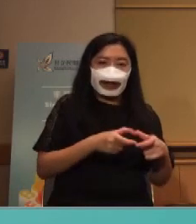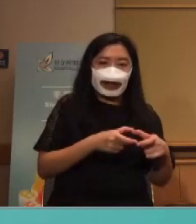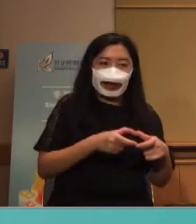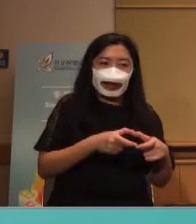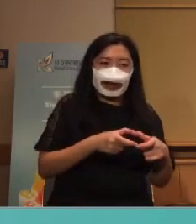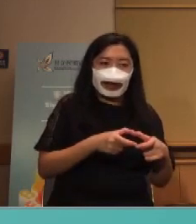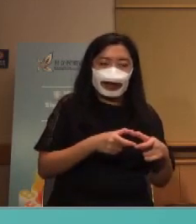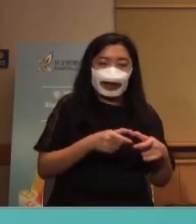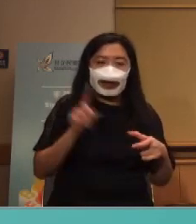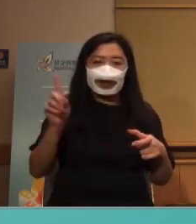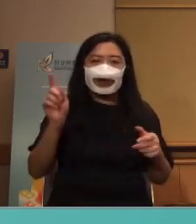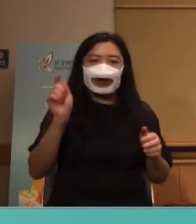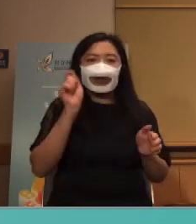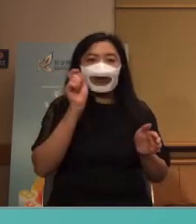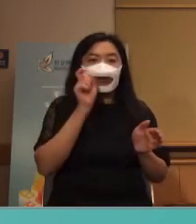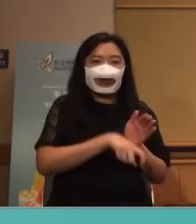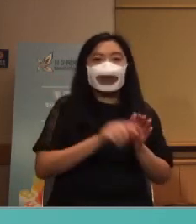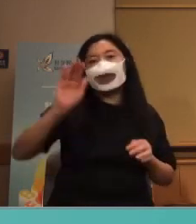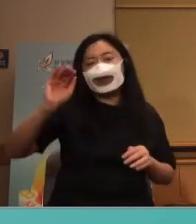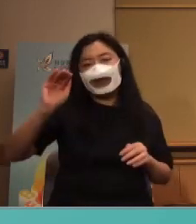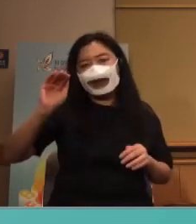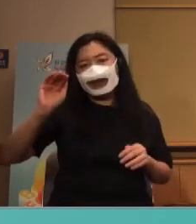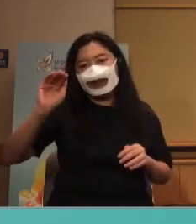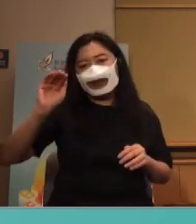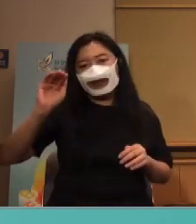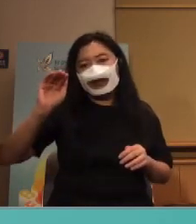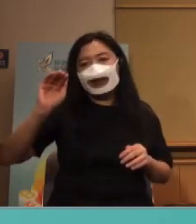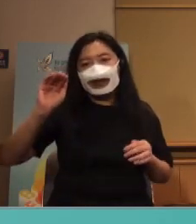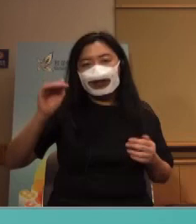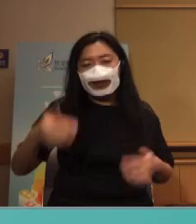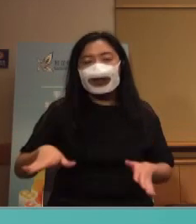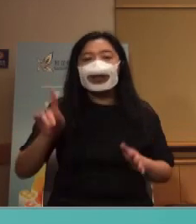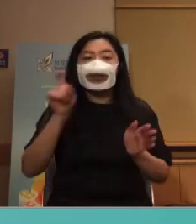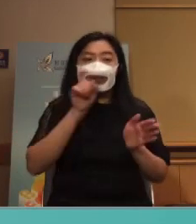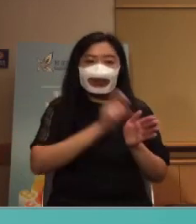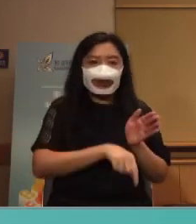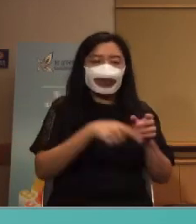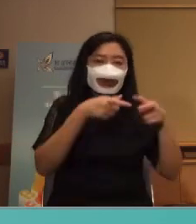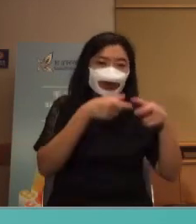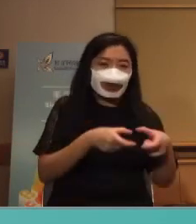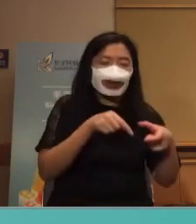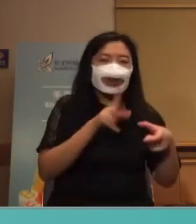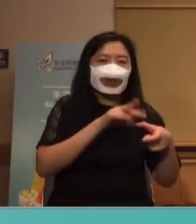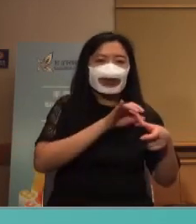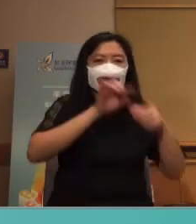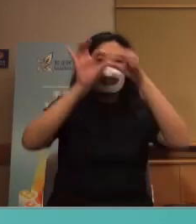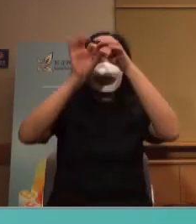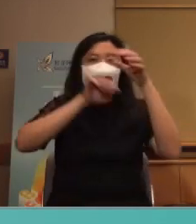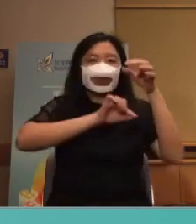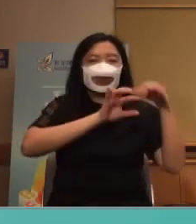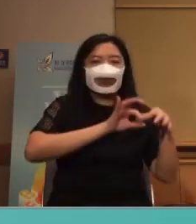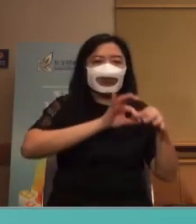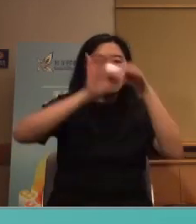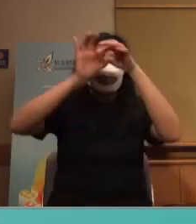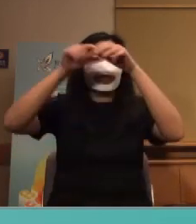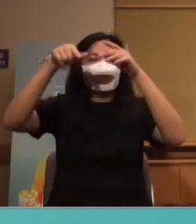centralized entity, and then you can spend against that centralized entity. The trust basically settles for you and back to cash. We have another